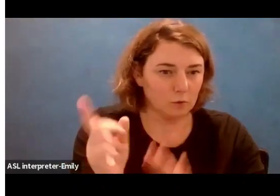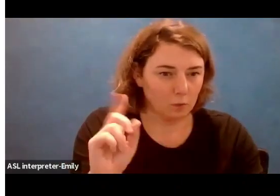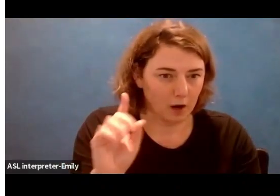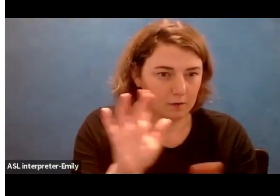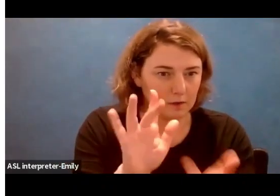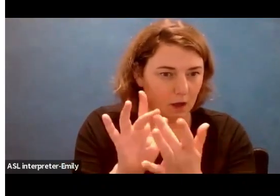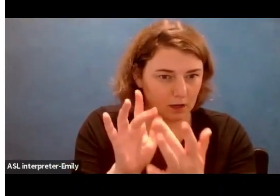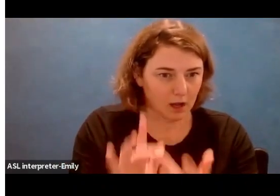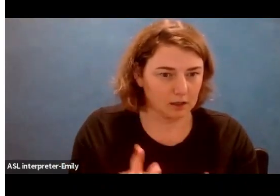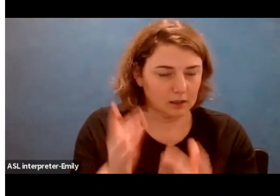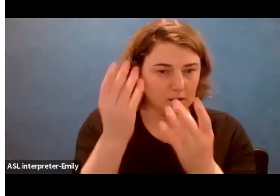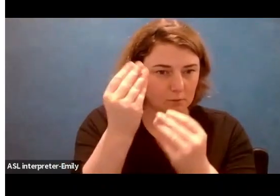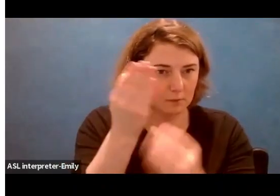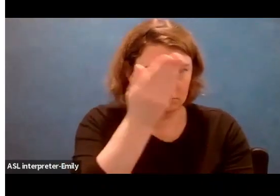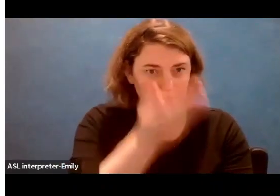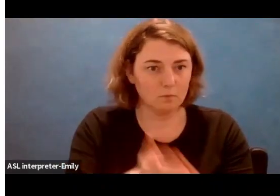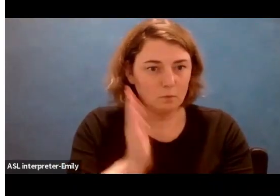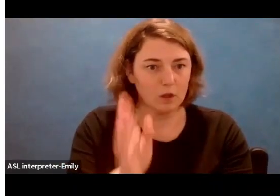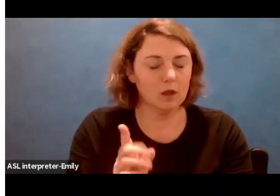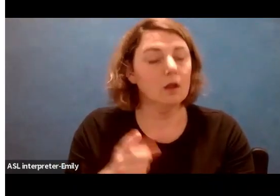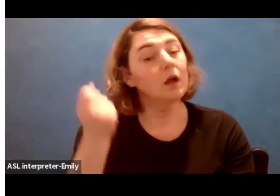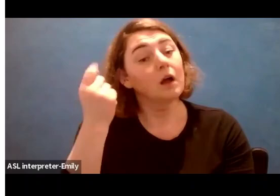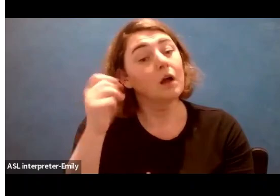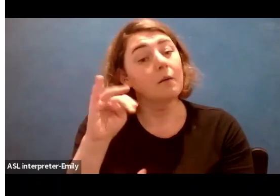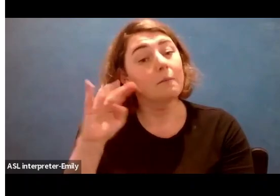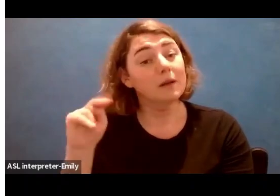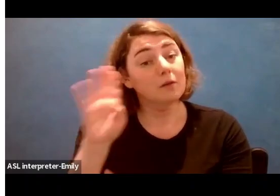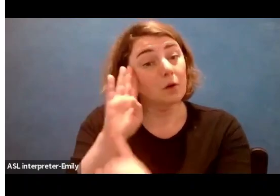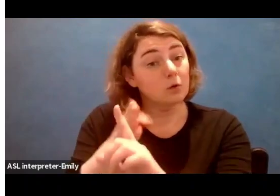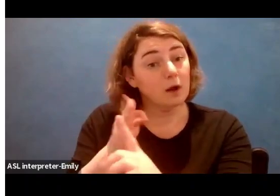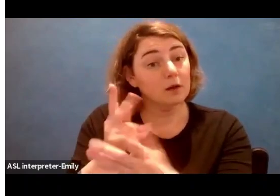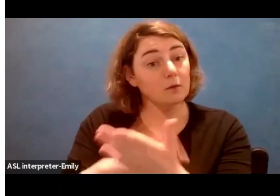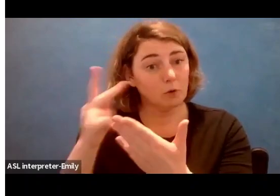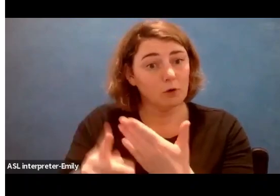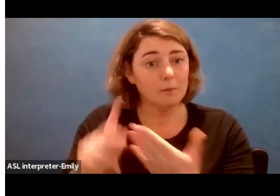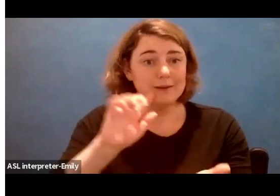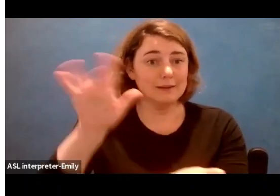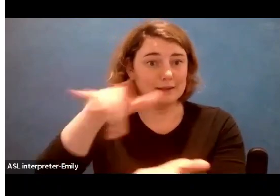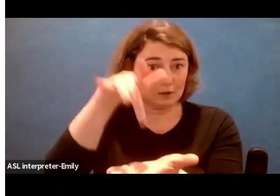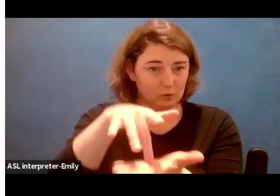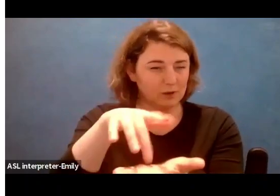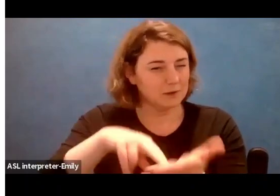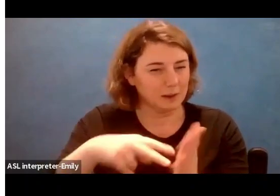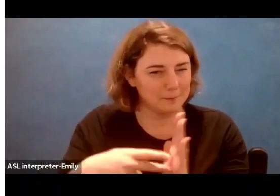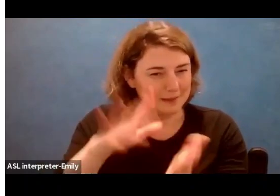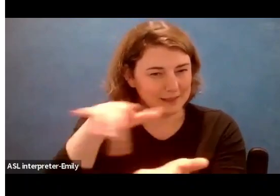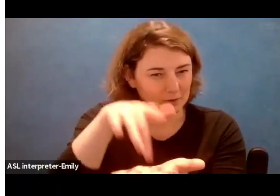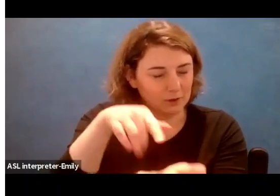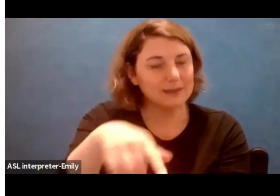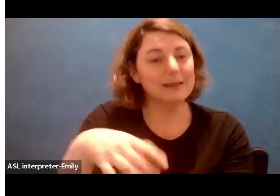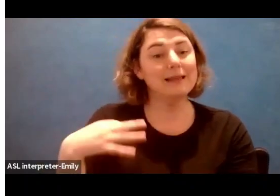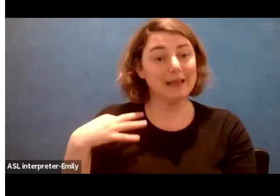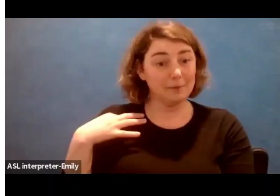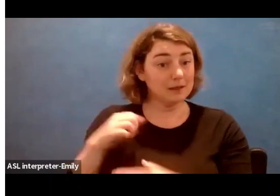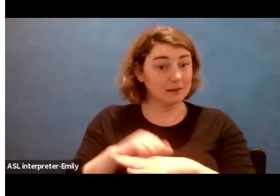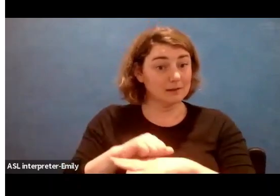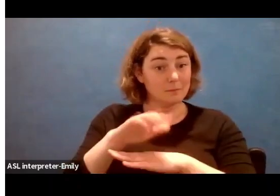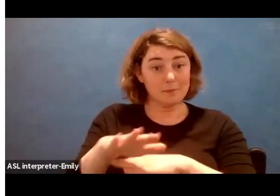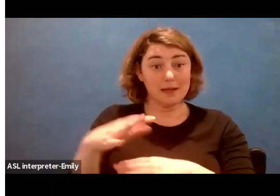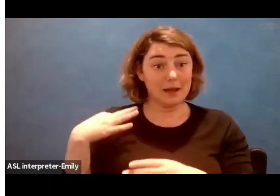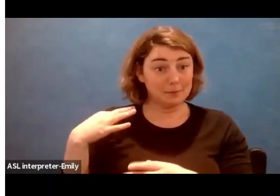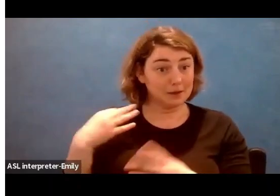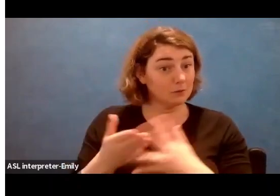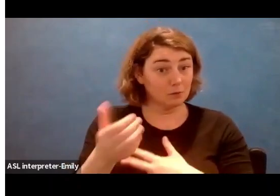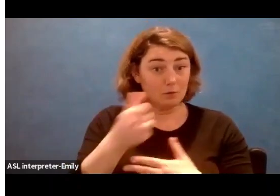contact information. Minnesota's direct program is centralized, and what that means is applicants can submit applications